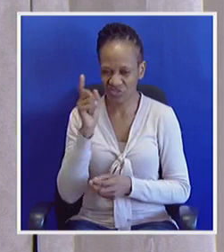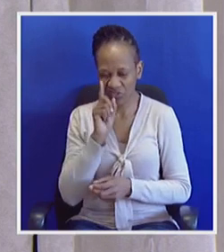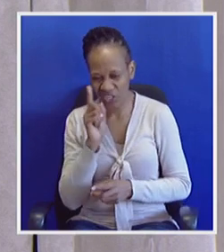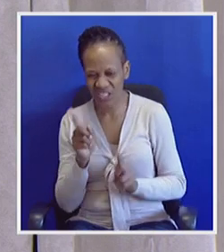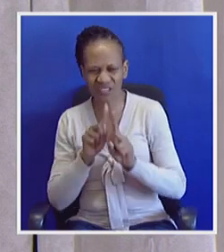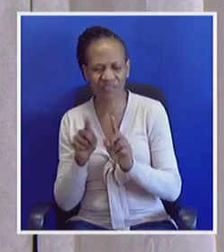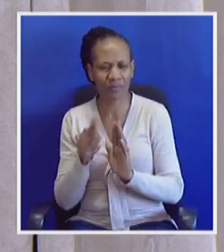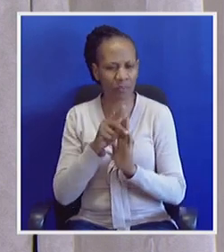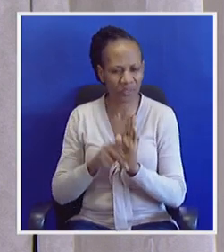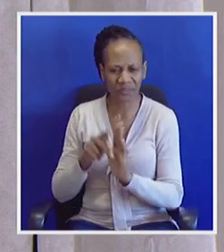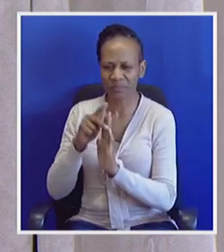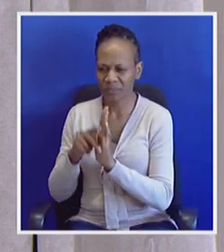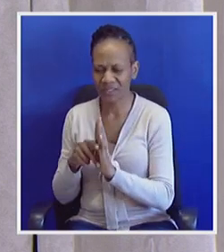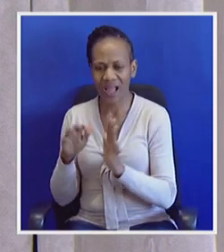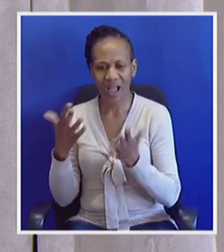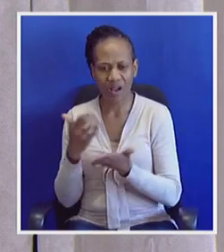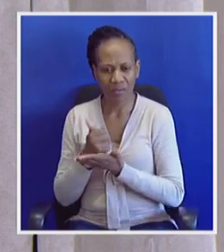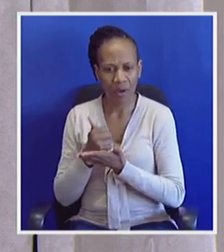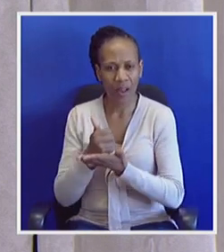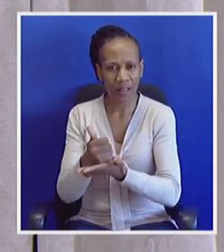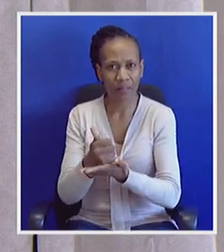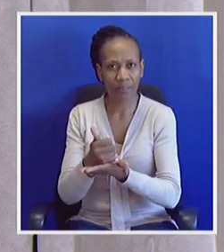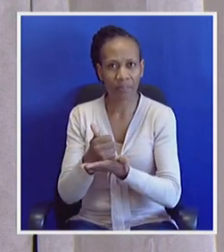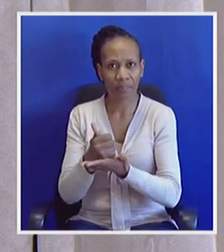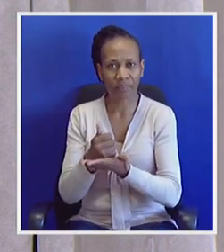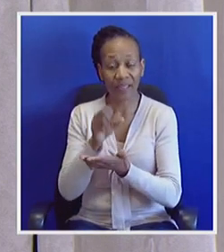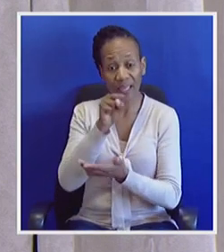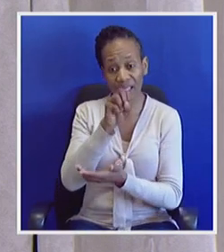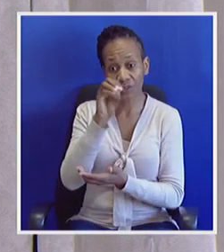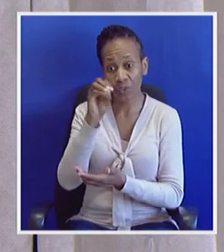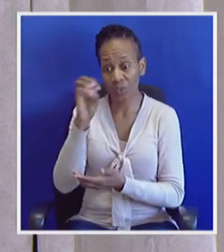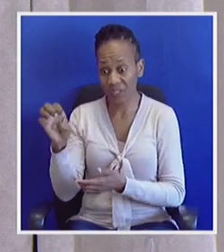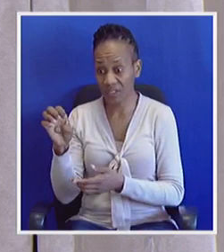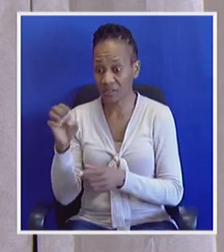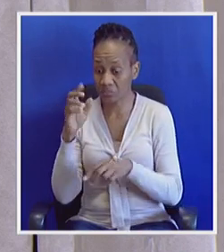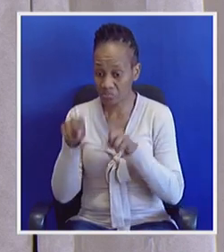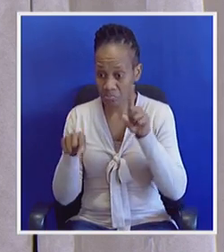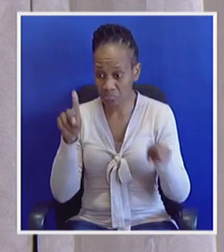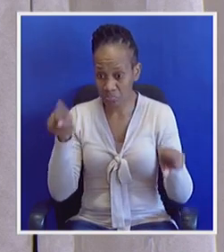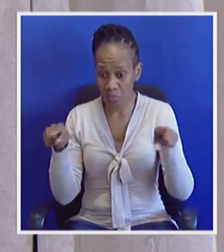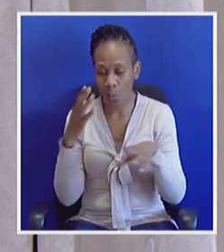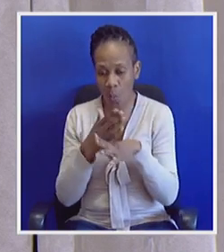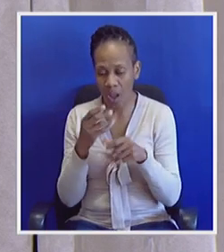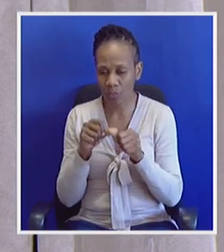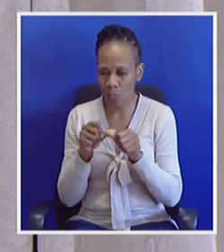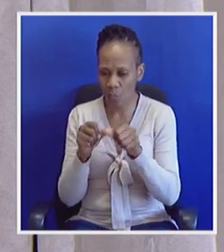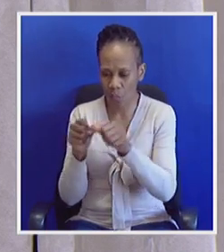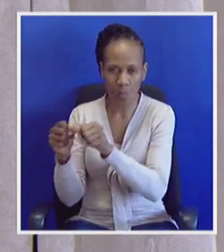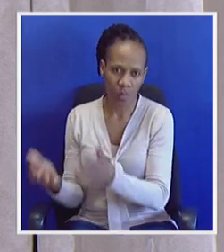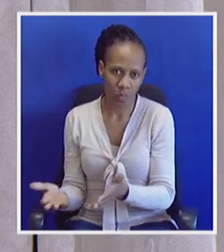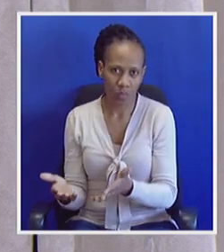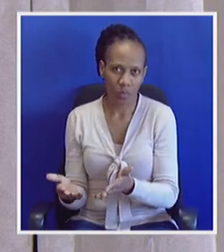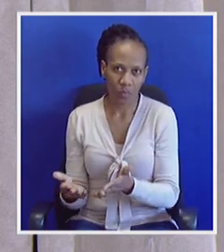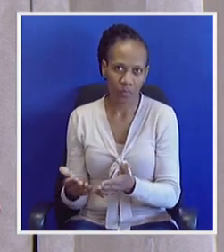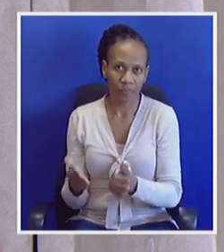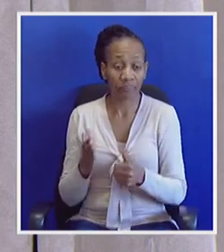policies that can enable our state-owned enterprises to operate better. First thing that we looked at, which I think